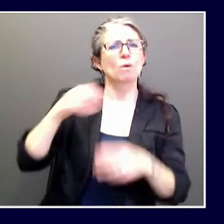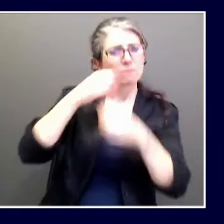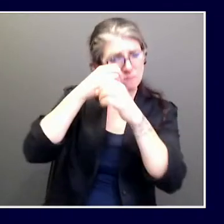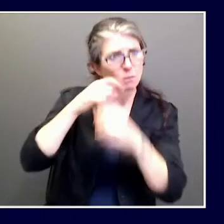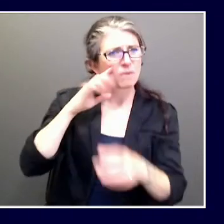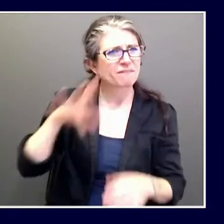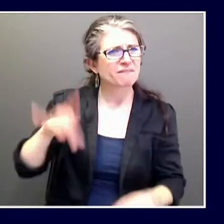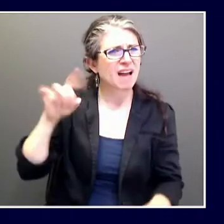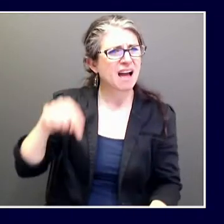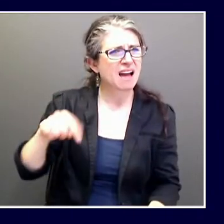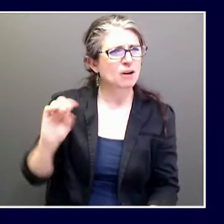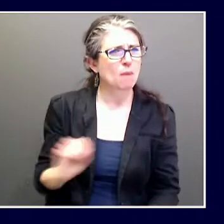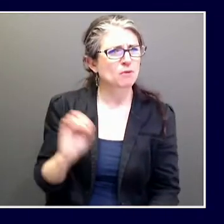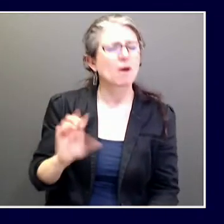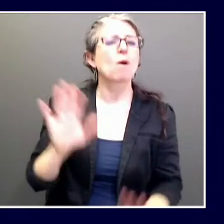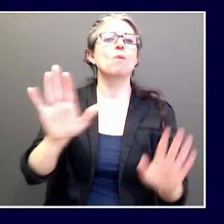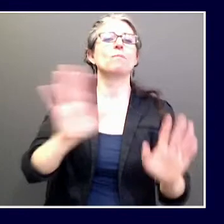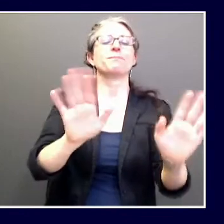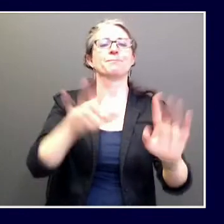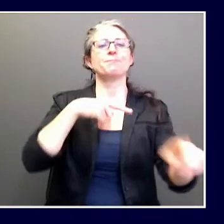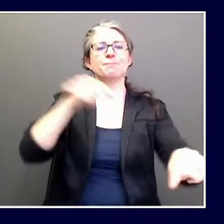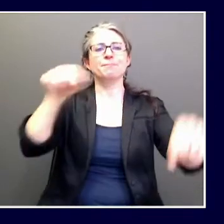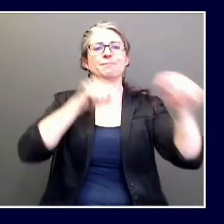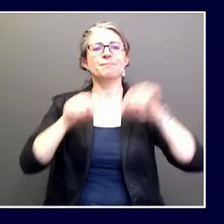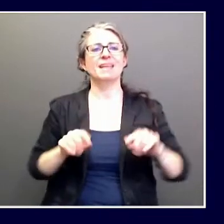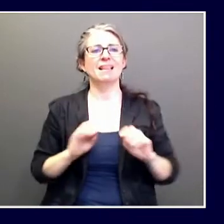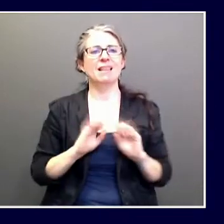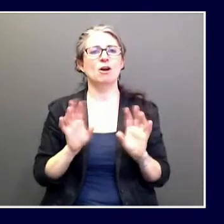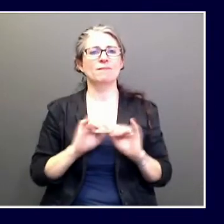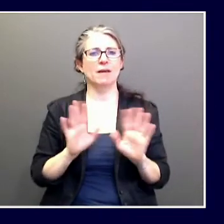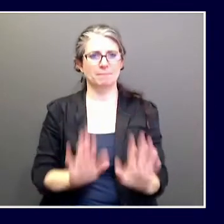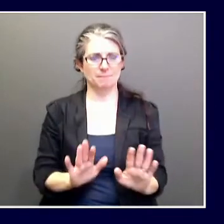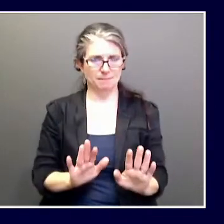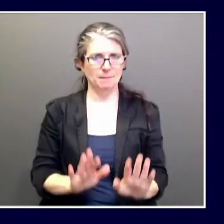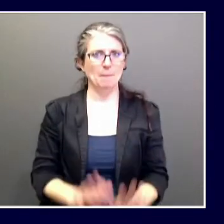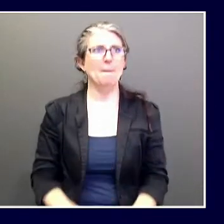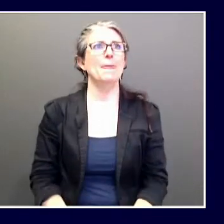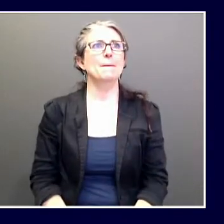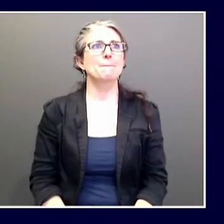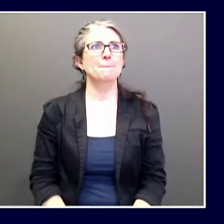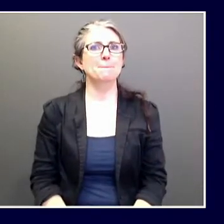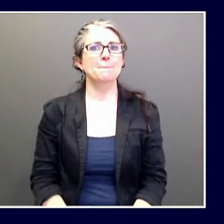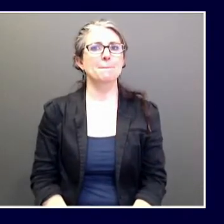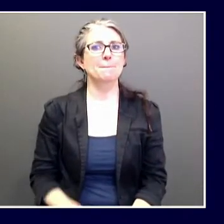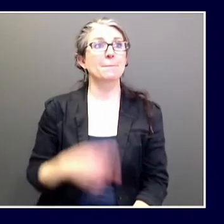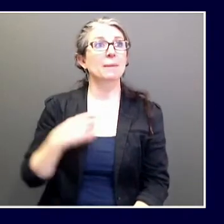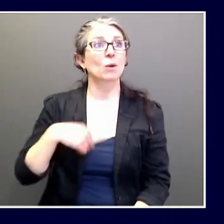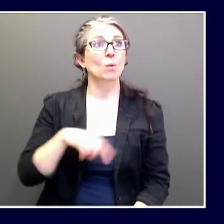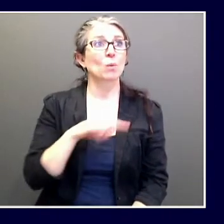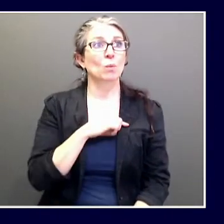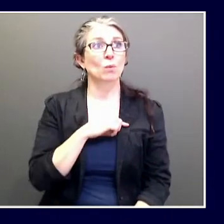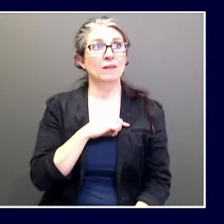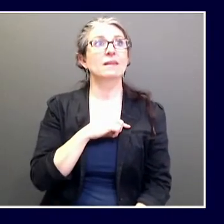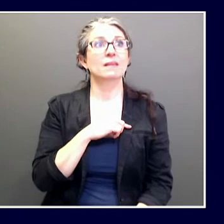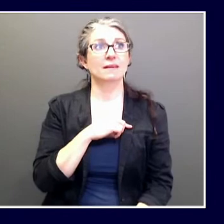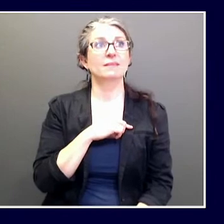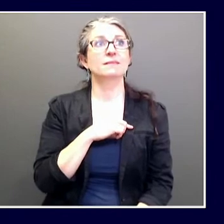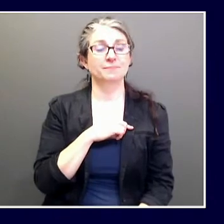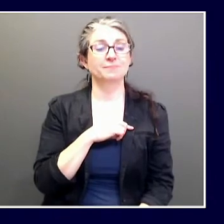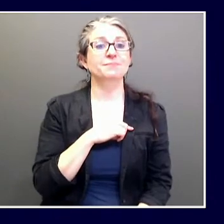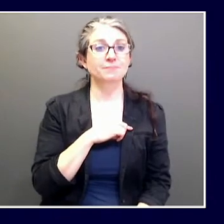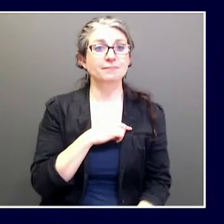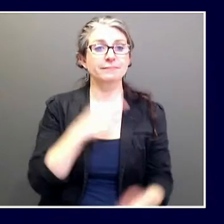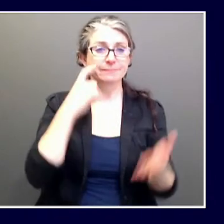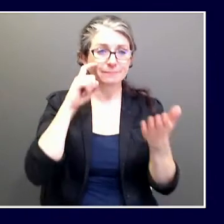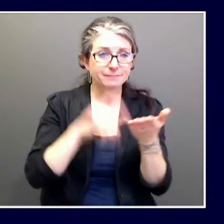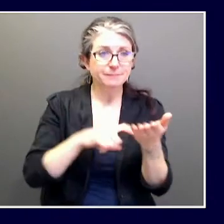We don't sequence. We sequence, period. Sequencing allows you to